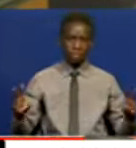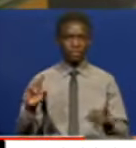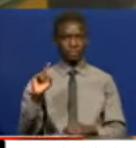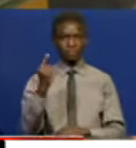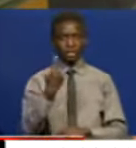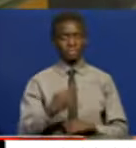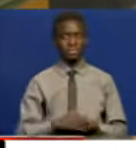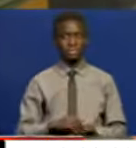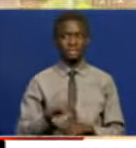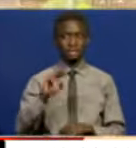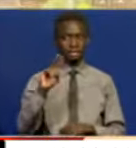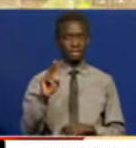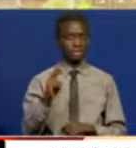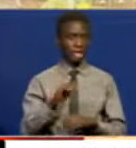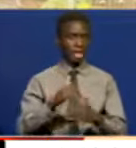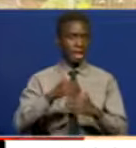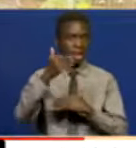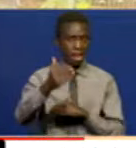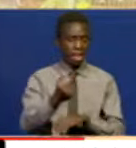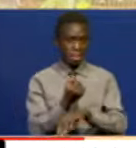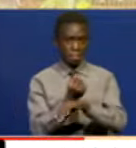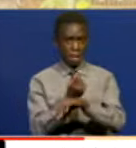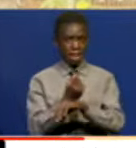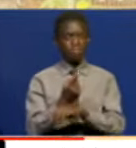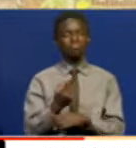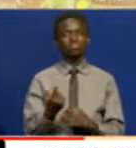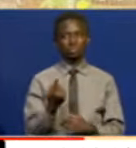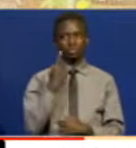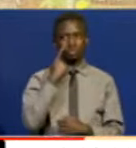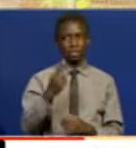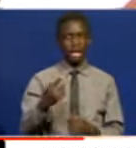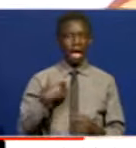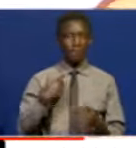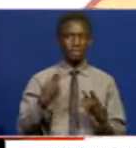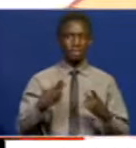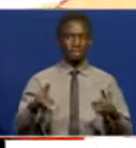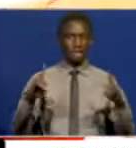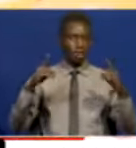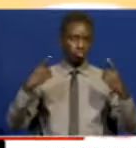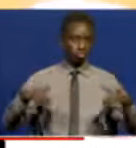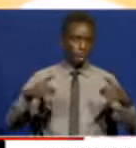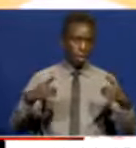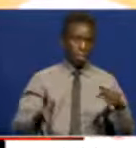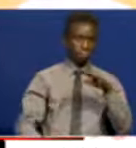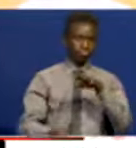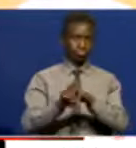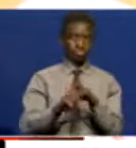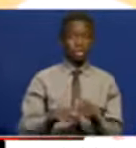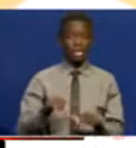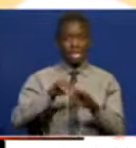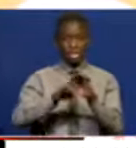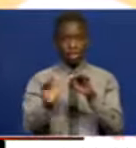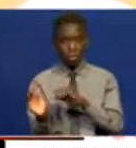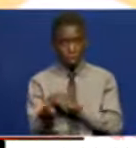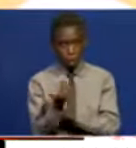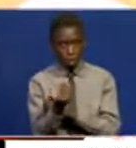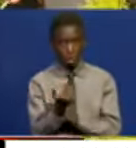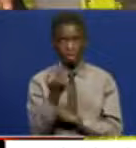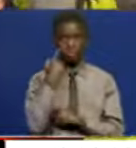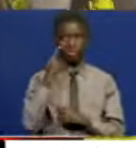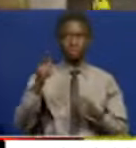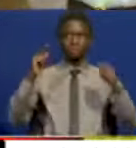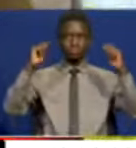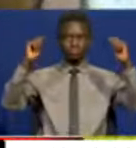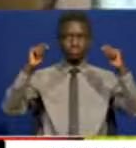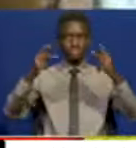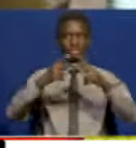as seconds became minutes, drama started unfolding. In the chilly morning, a protester decided to go